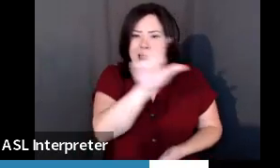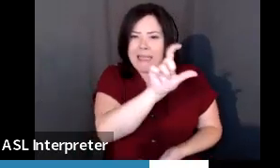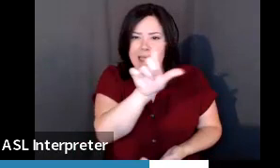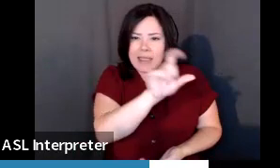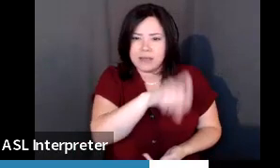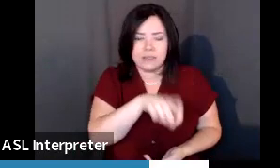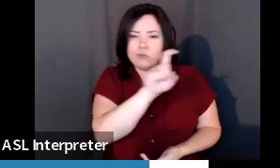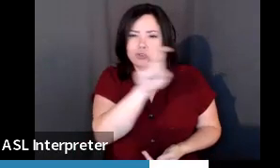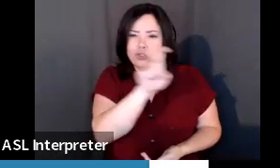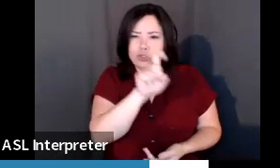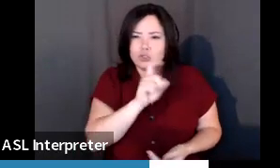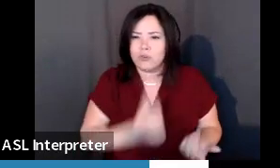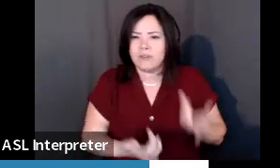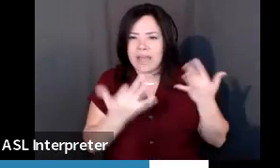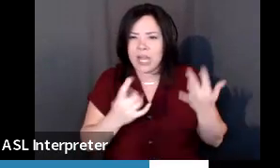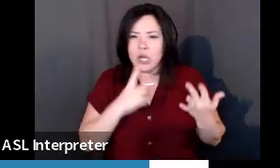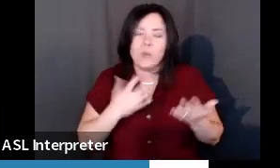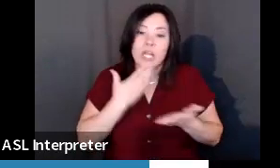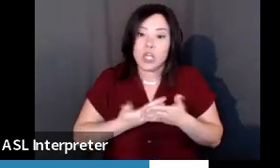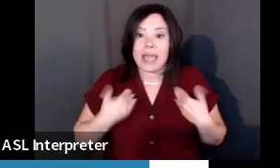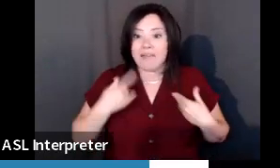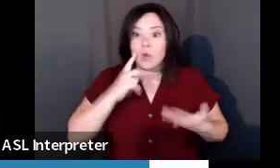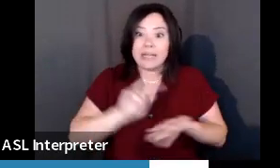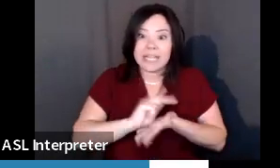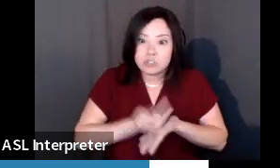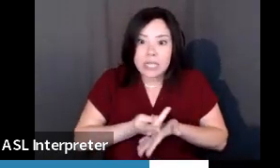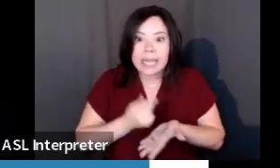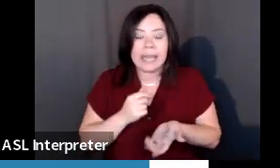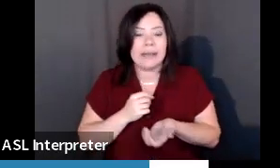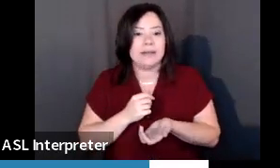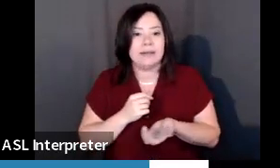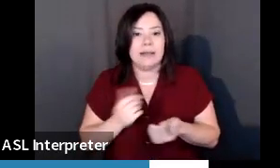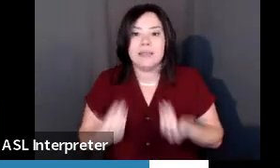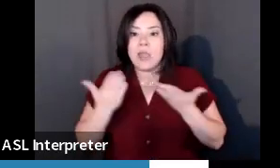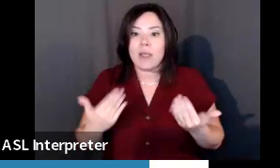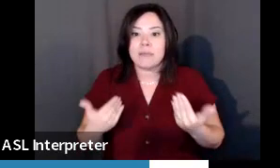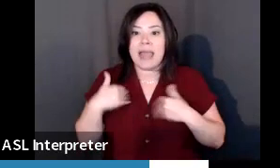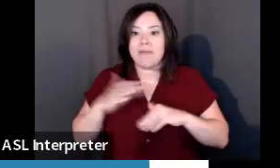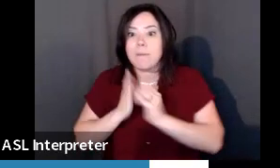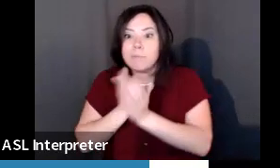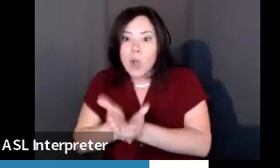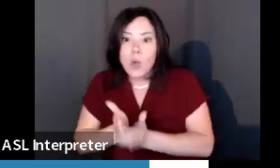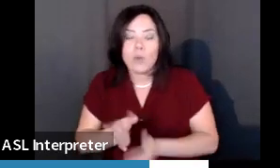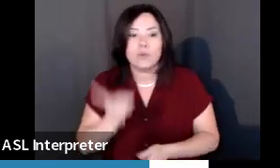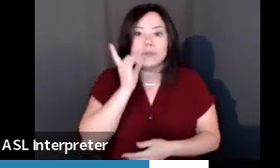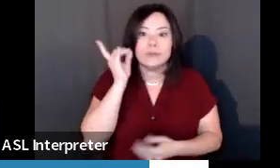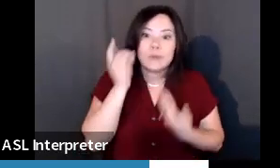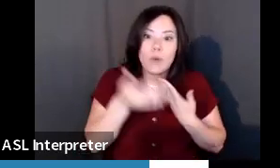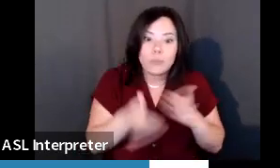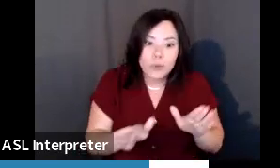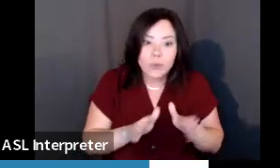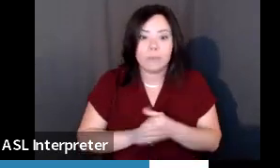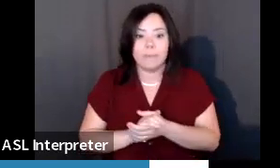extinguishes a fire. So they're really great to have in the kitchen. They recommended having it on a boat in a dorm room.